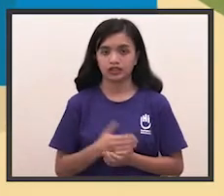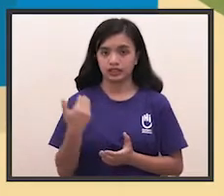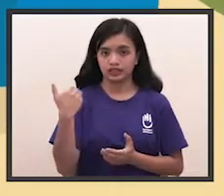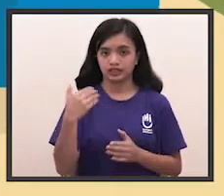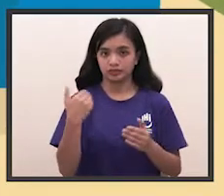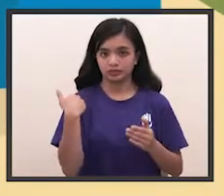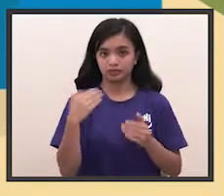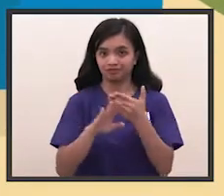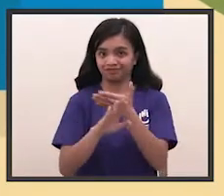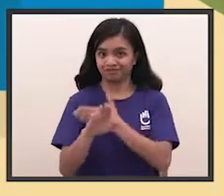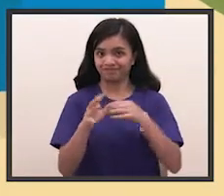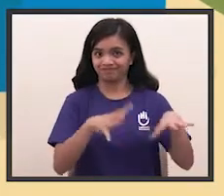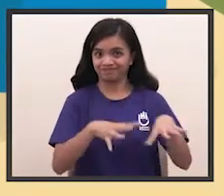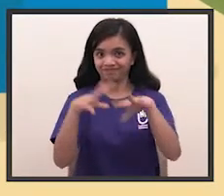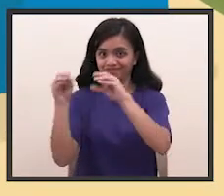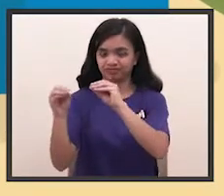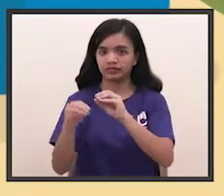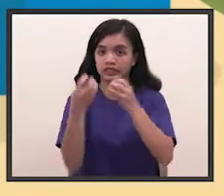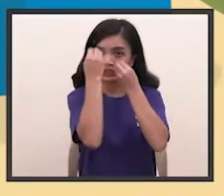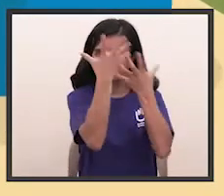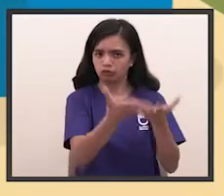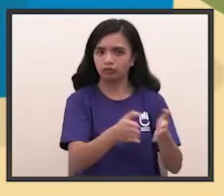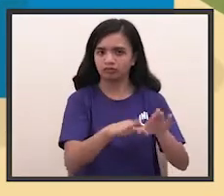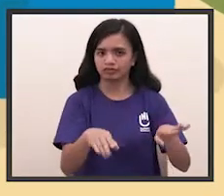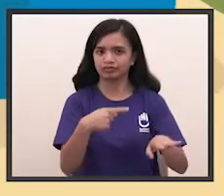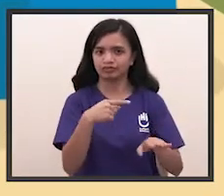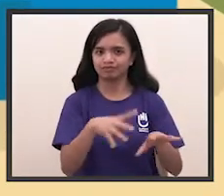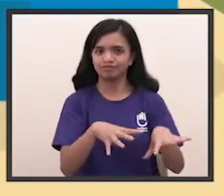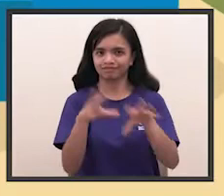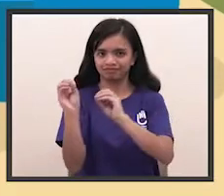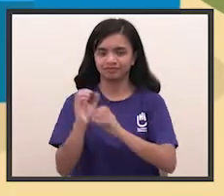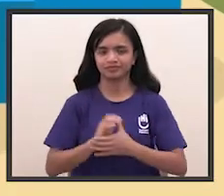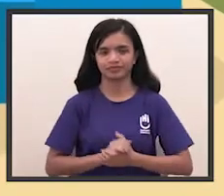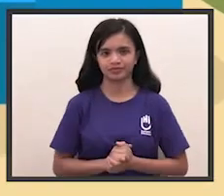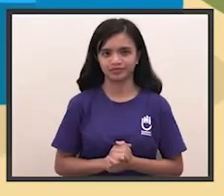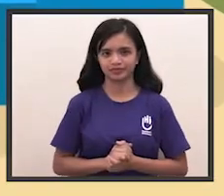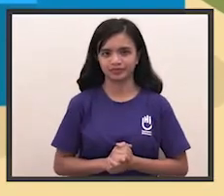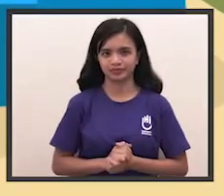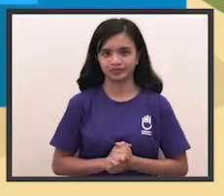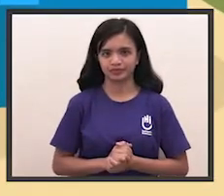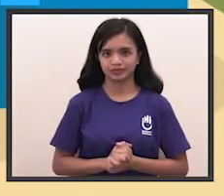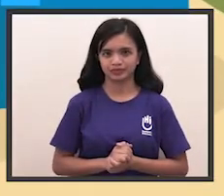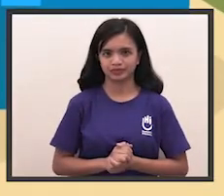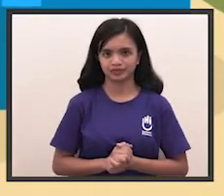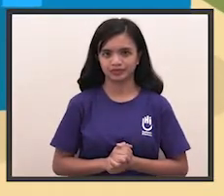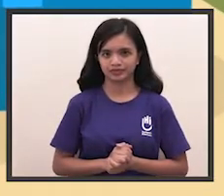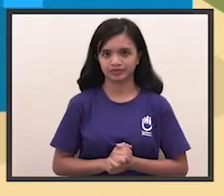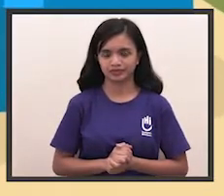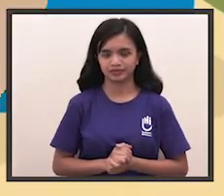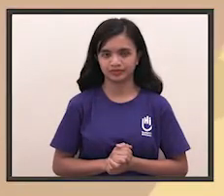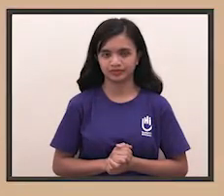Before leaving a conversation, inform the child that you will leave.